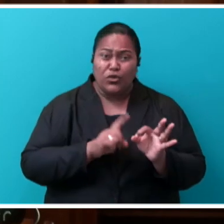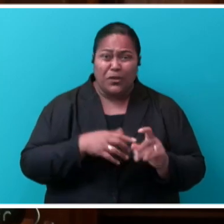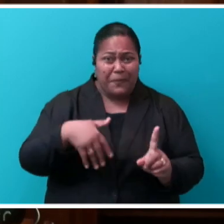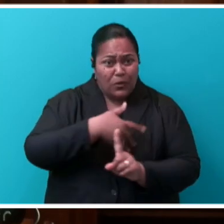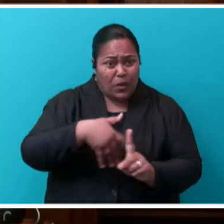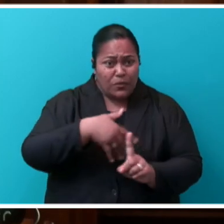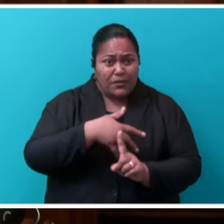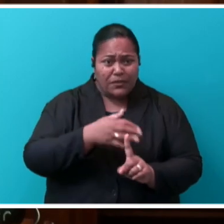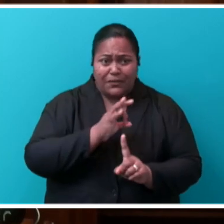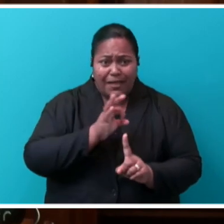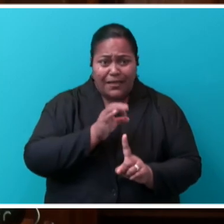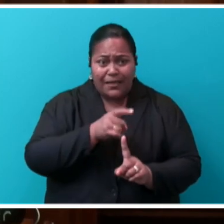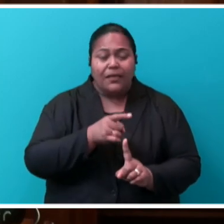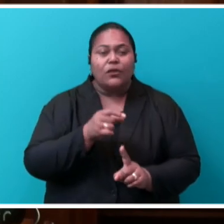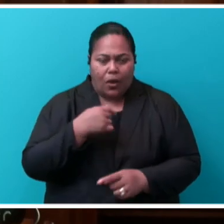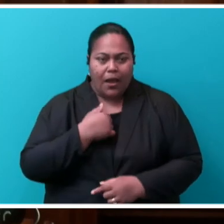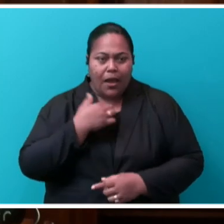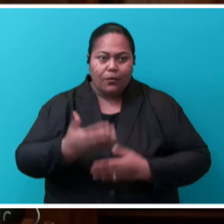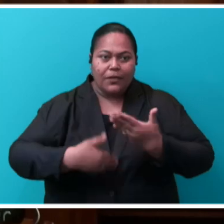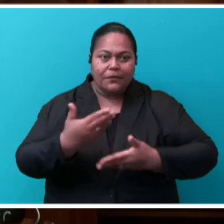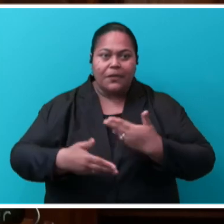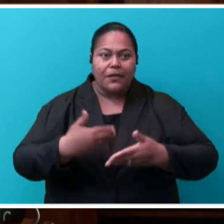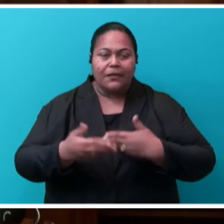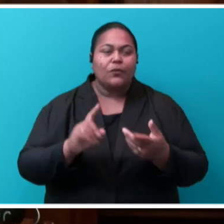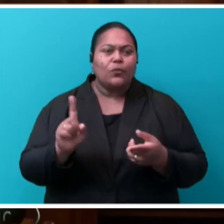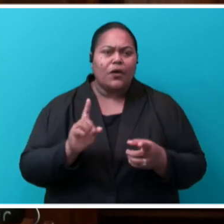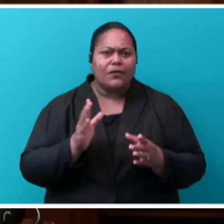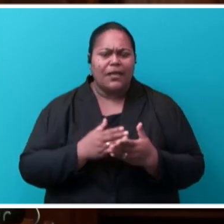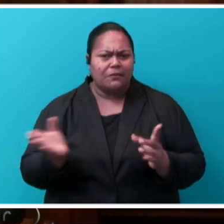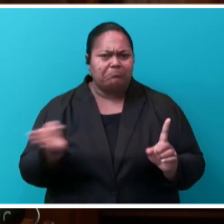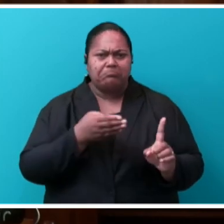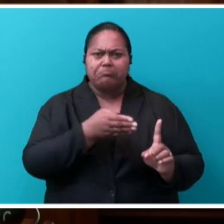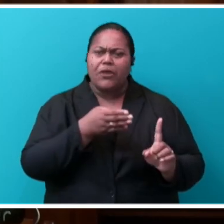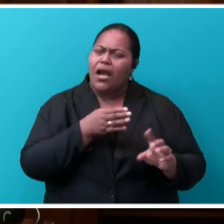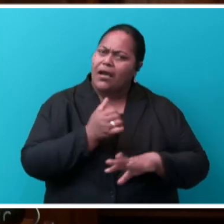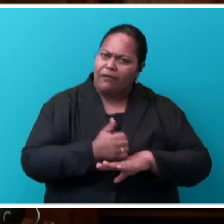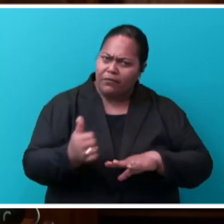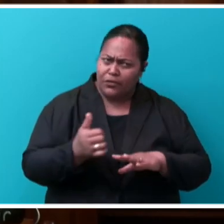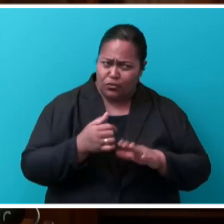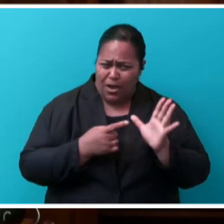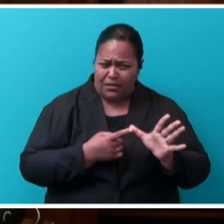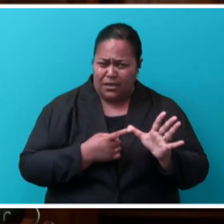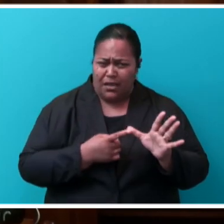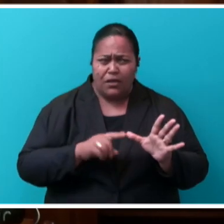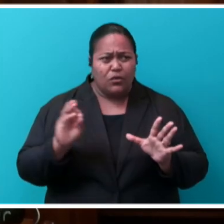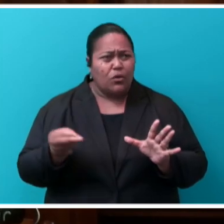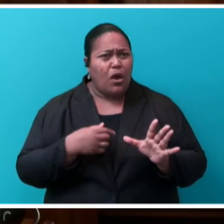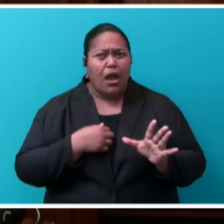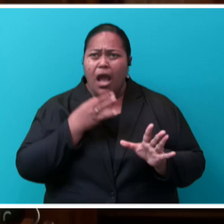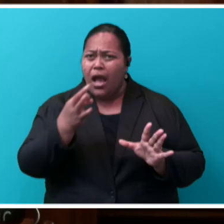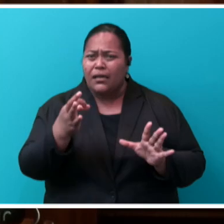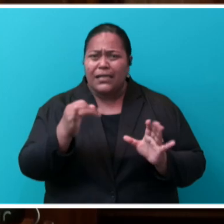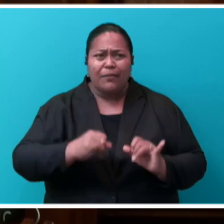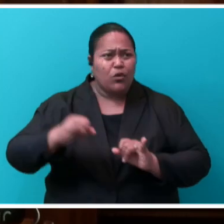background that points back to government, I would have asked the